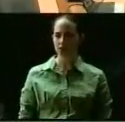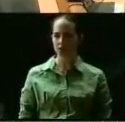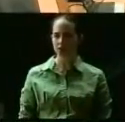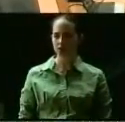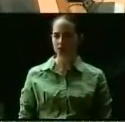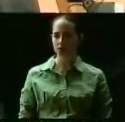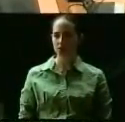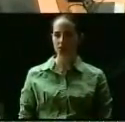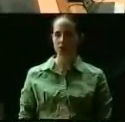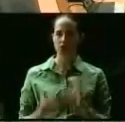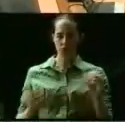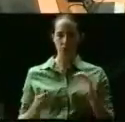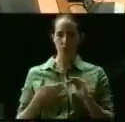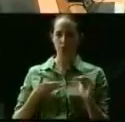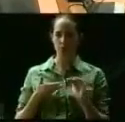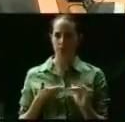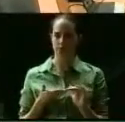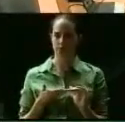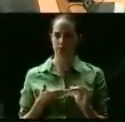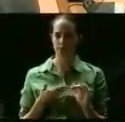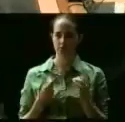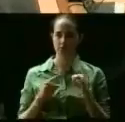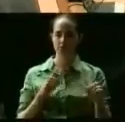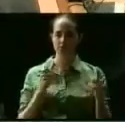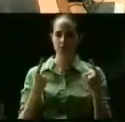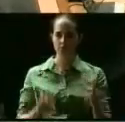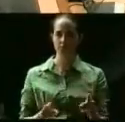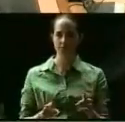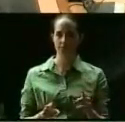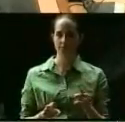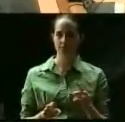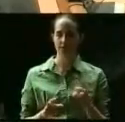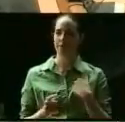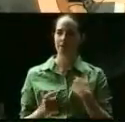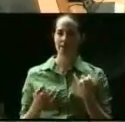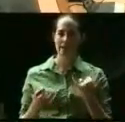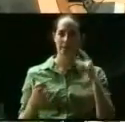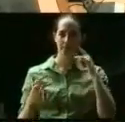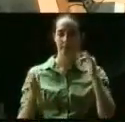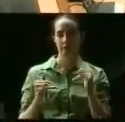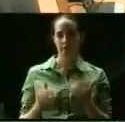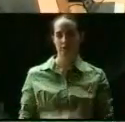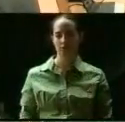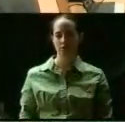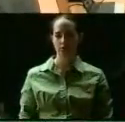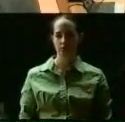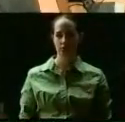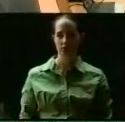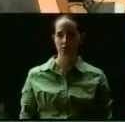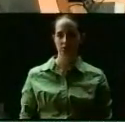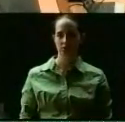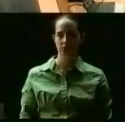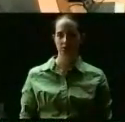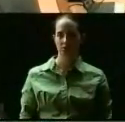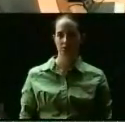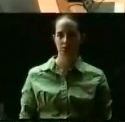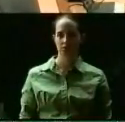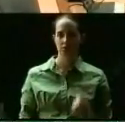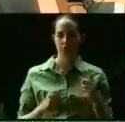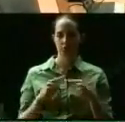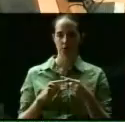This is inexcusable. But it happens, and I've grown to expect it. I knew what I was stepping into when I done